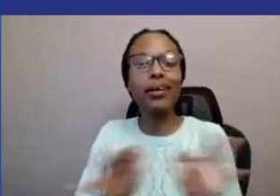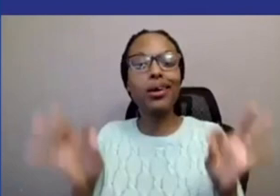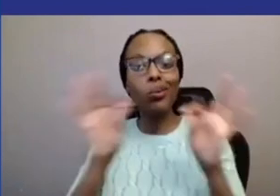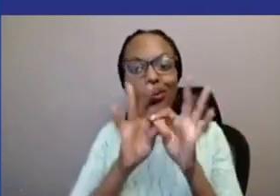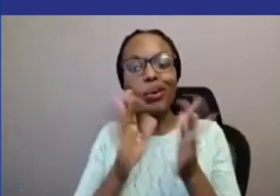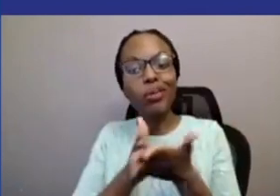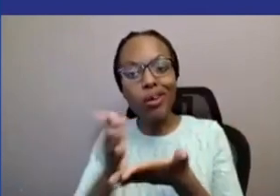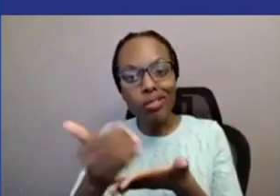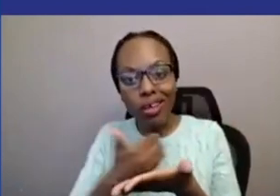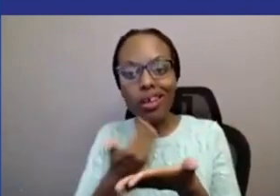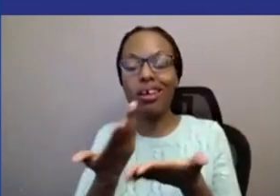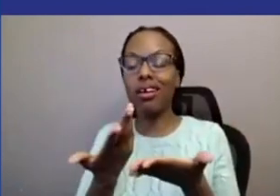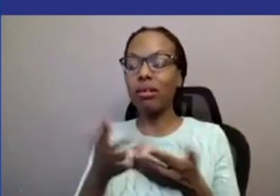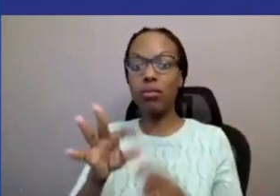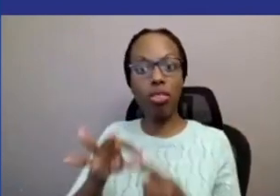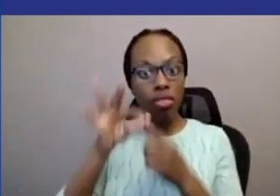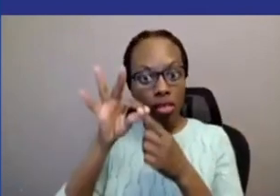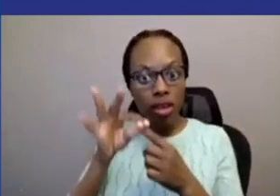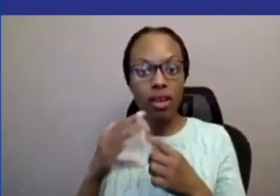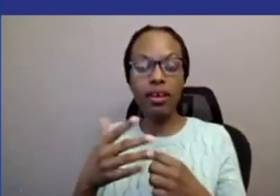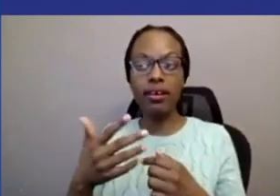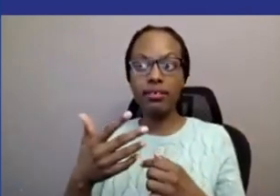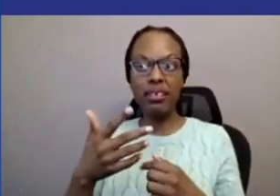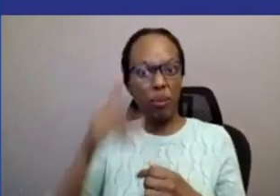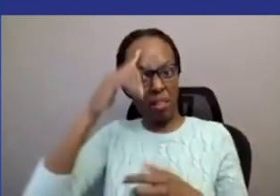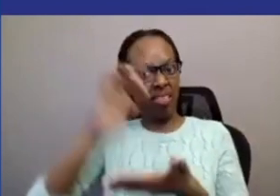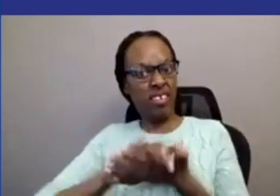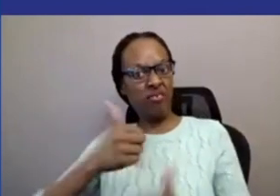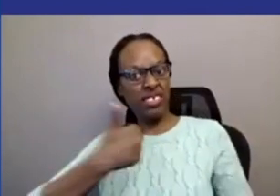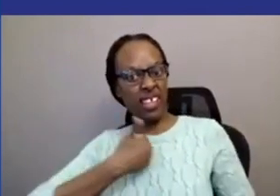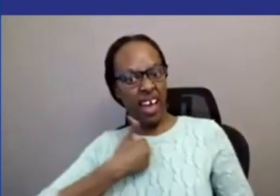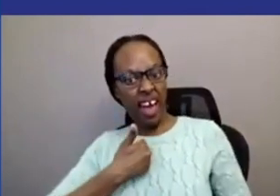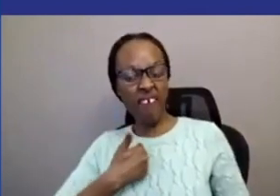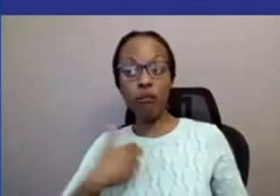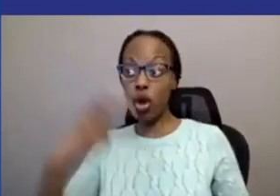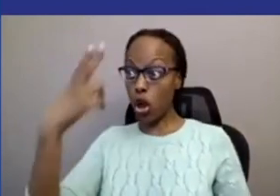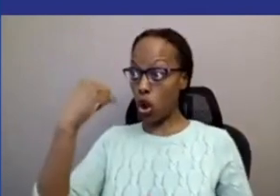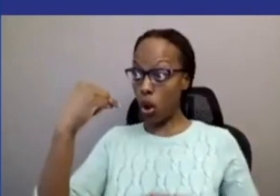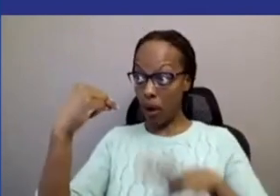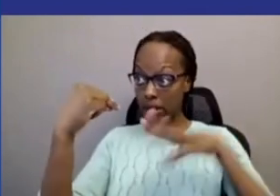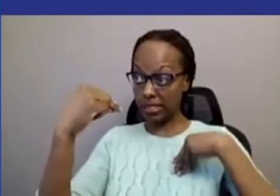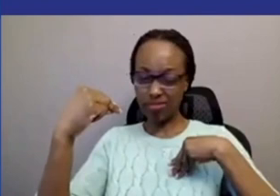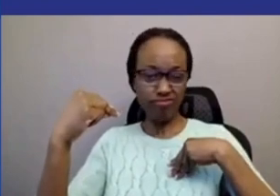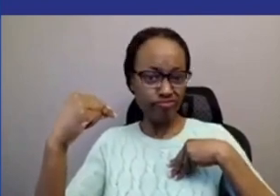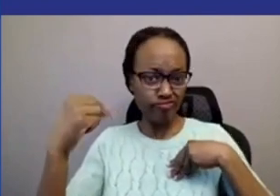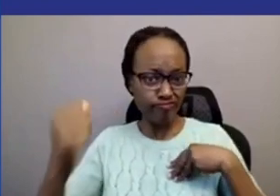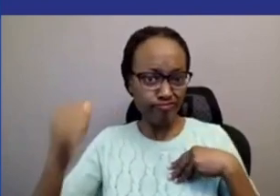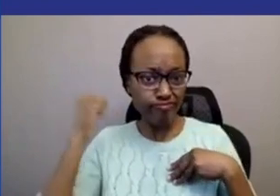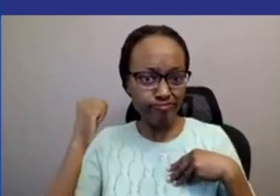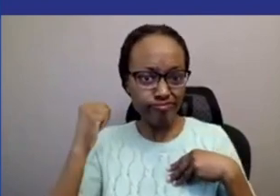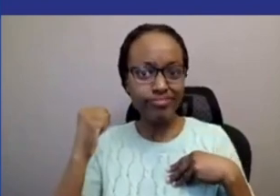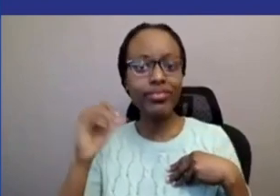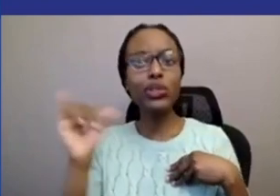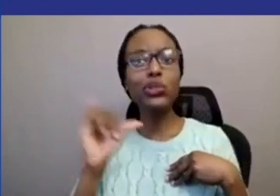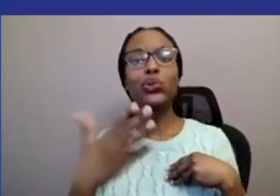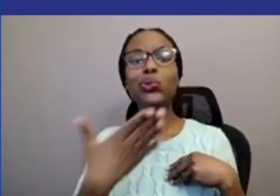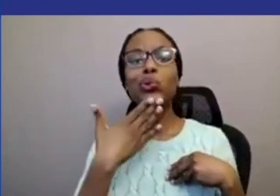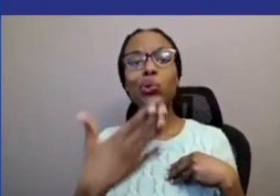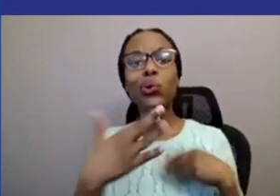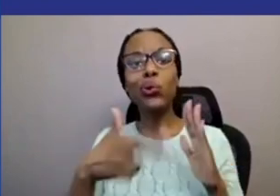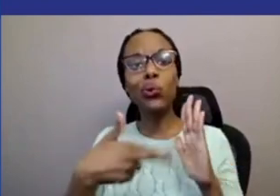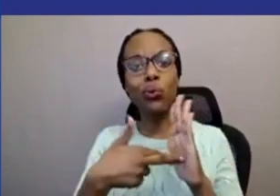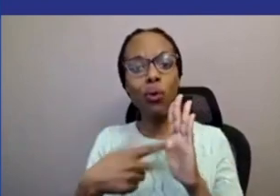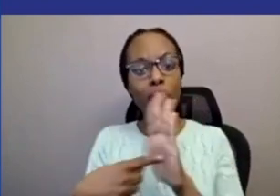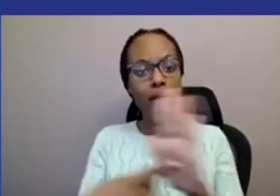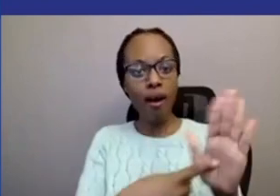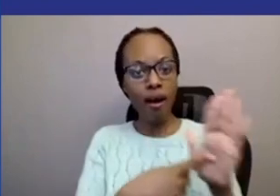transparent, be supportive, be empowering, believe in yourself, never take no for an answer, and be a positive role model for people.